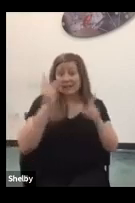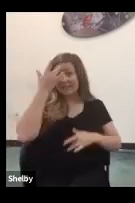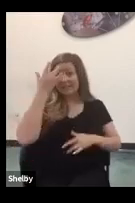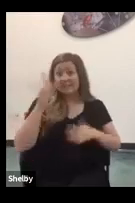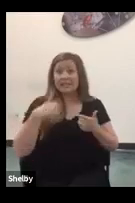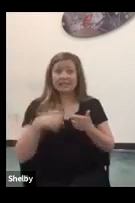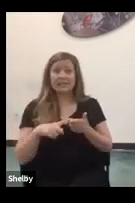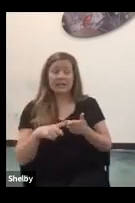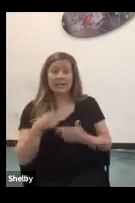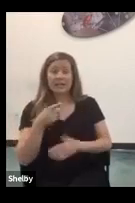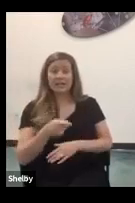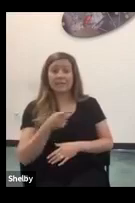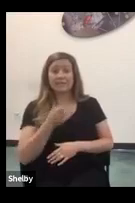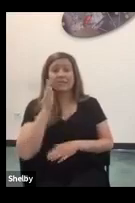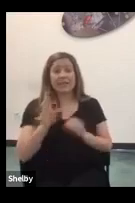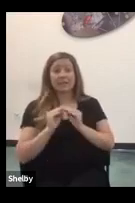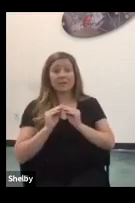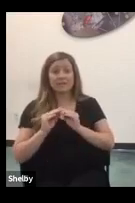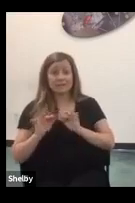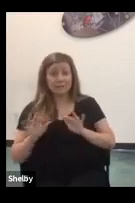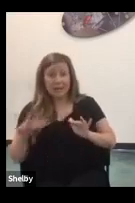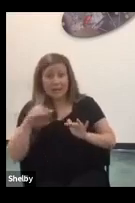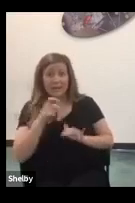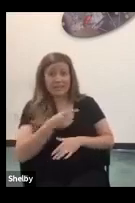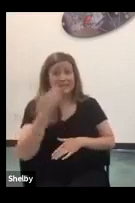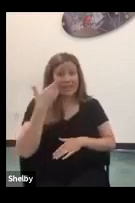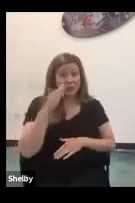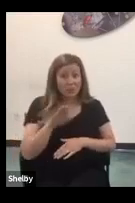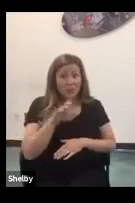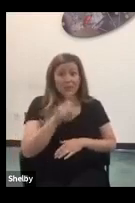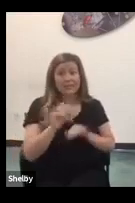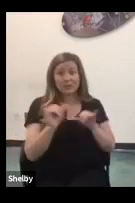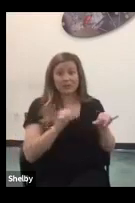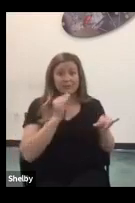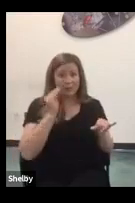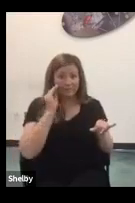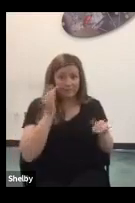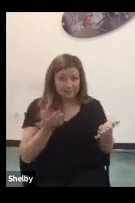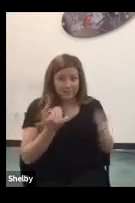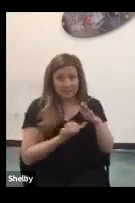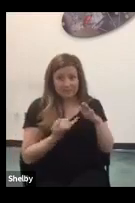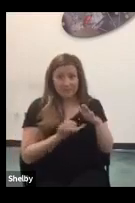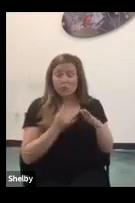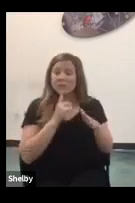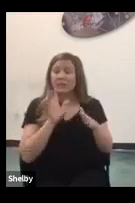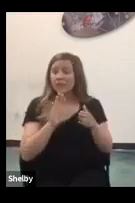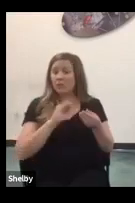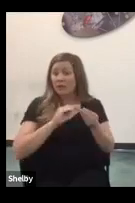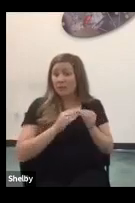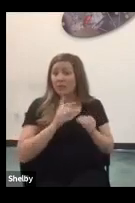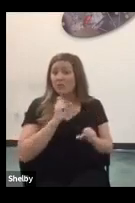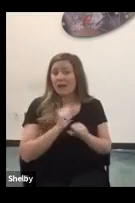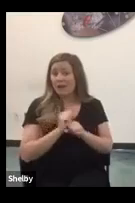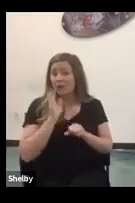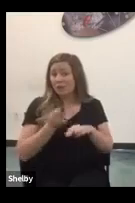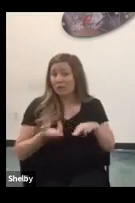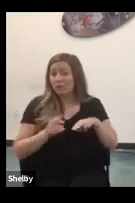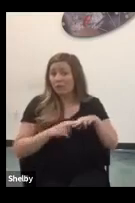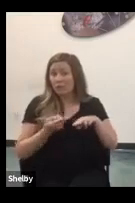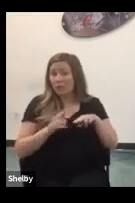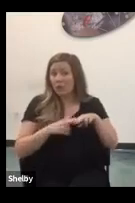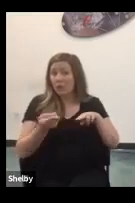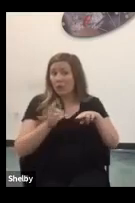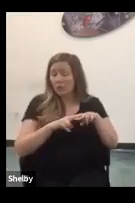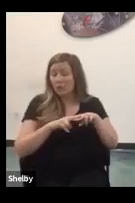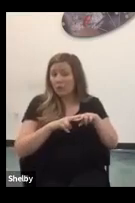going to spread it because they don't know that they need to isolate. So your numbers will actually grow. You may not be